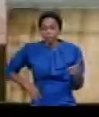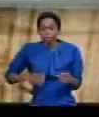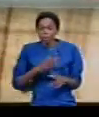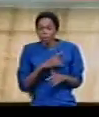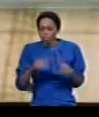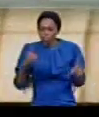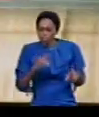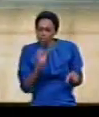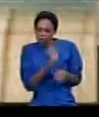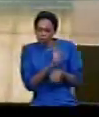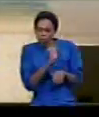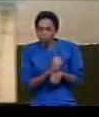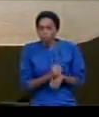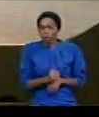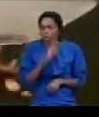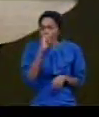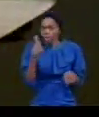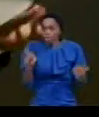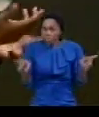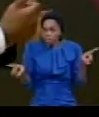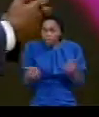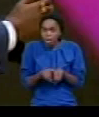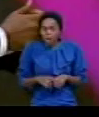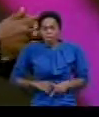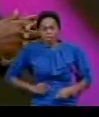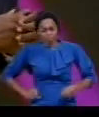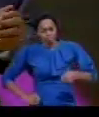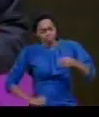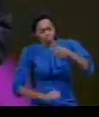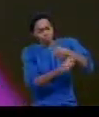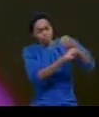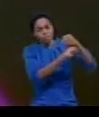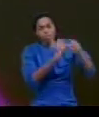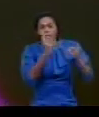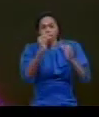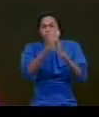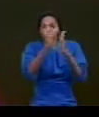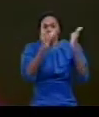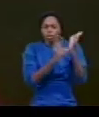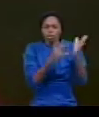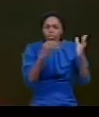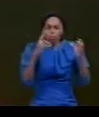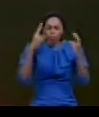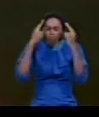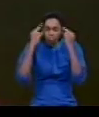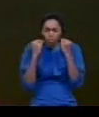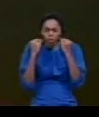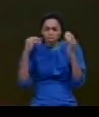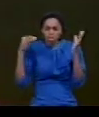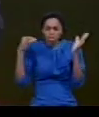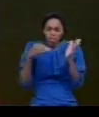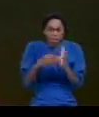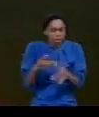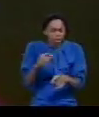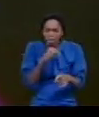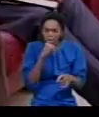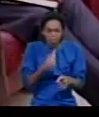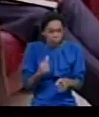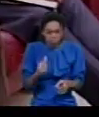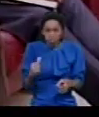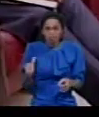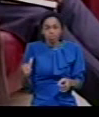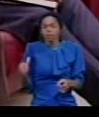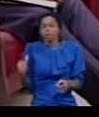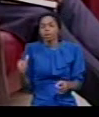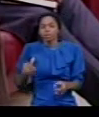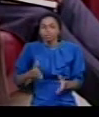like upholding and raising up the law of Moses again. They are not coherent,